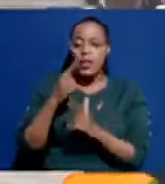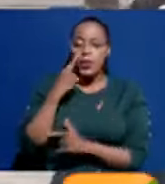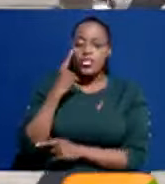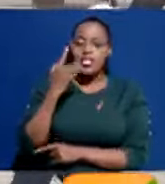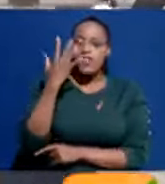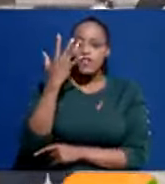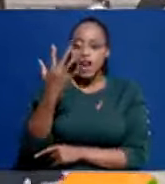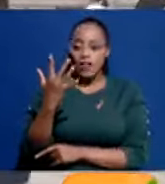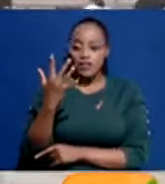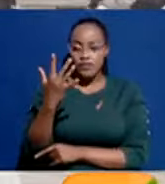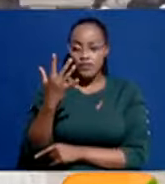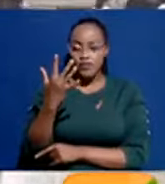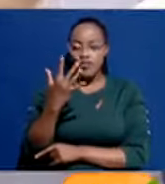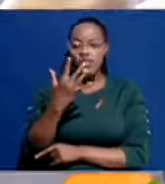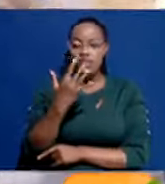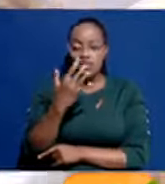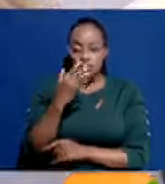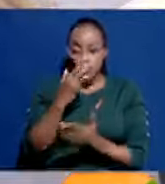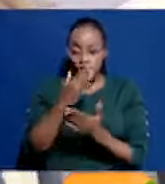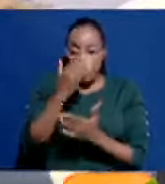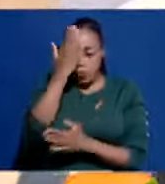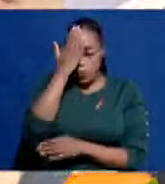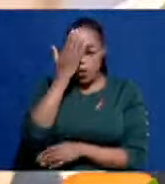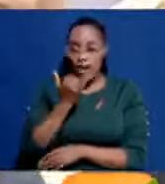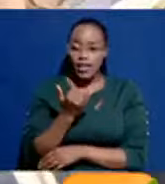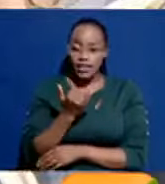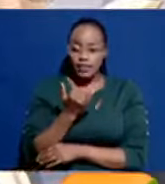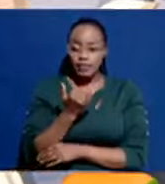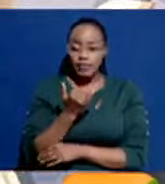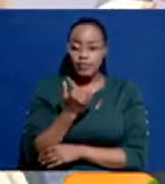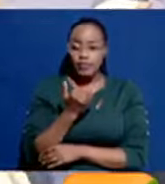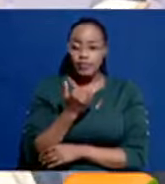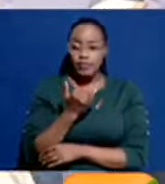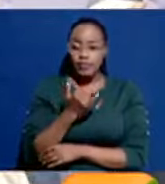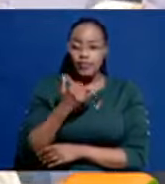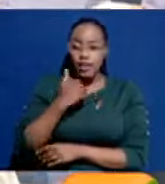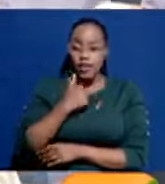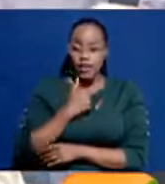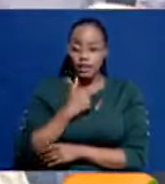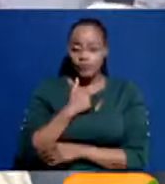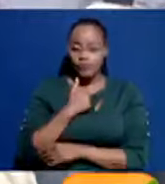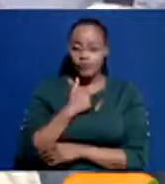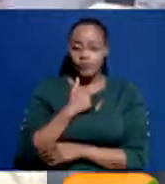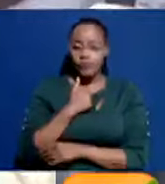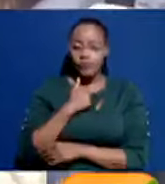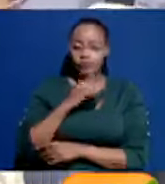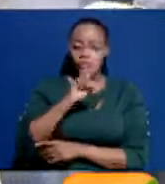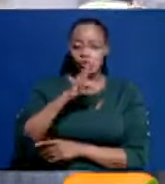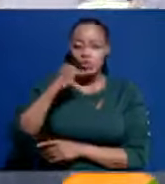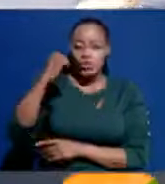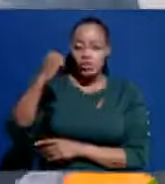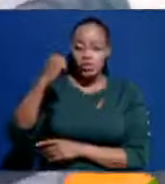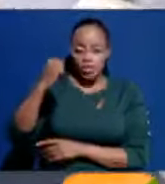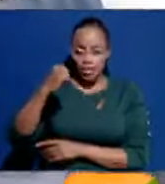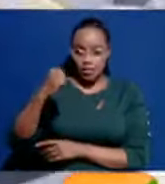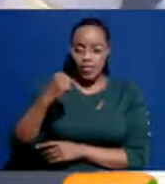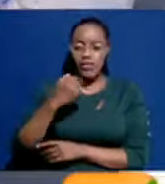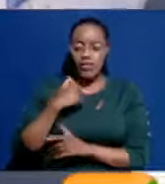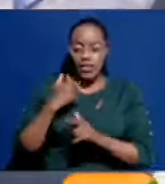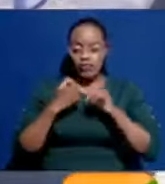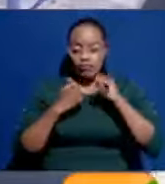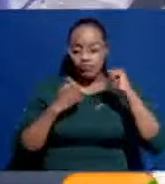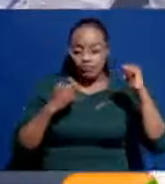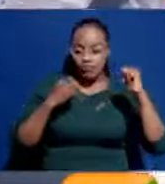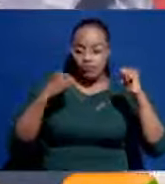five. Why? Because there are two sides and there's the arm, each